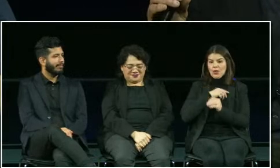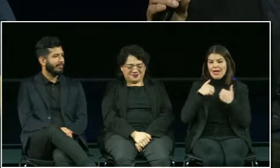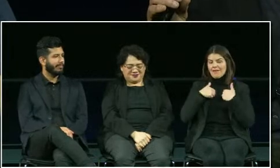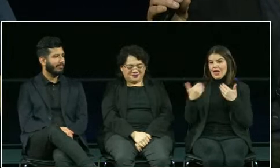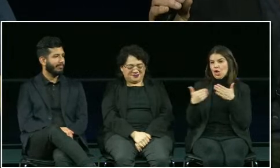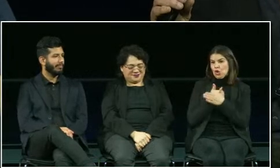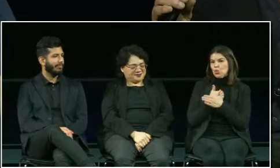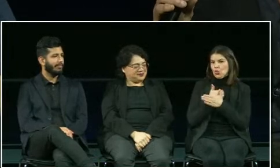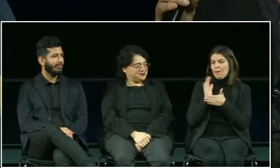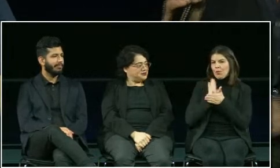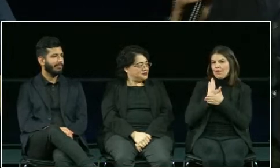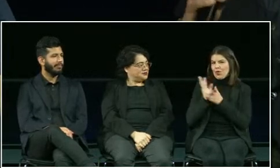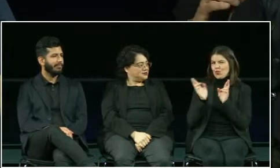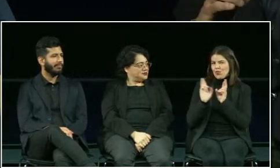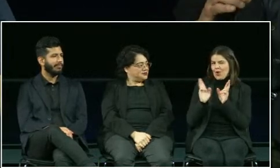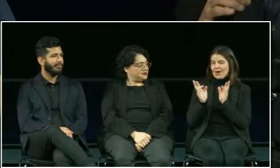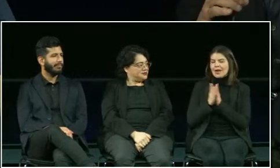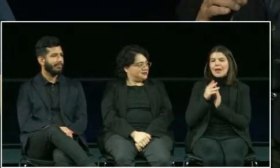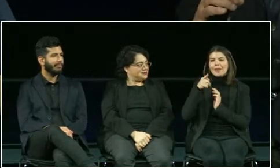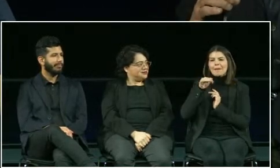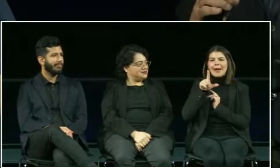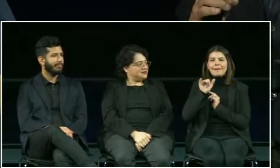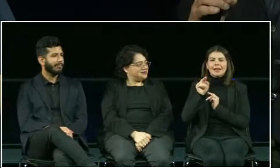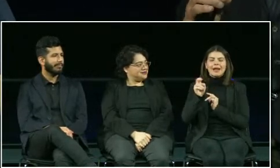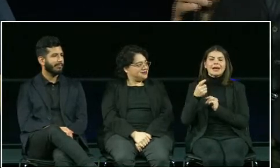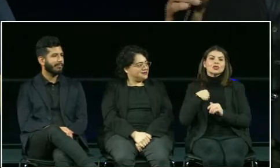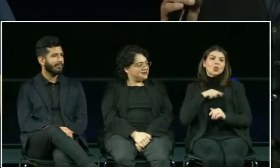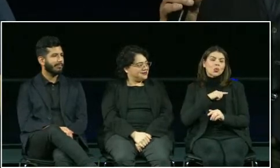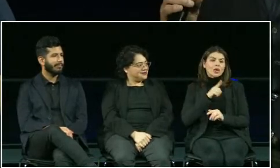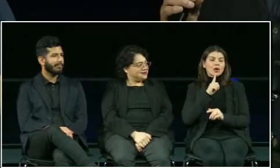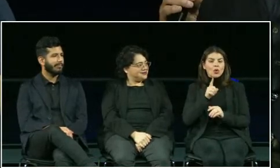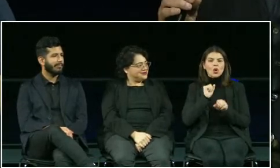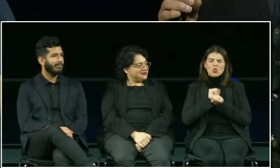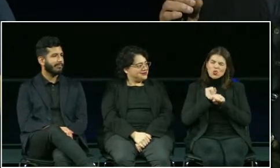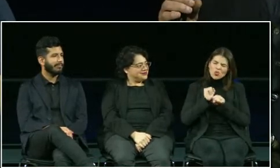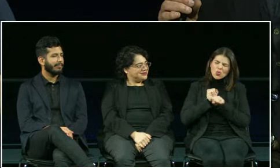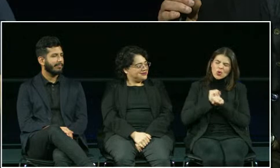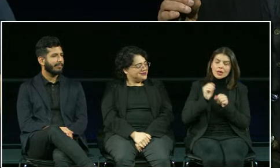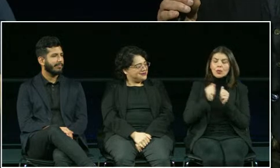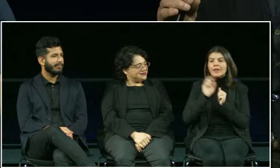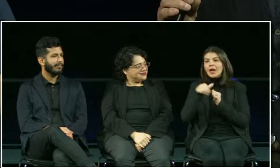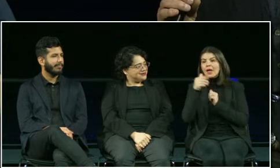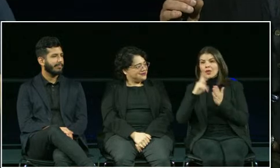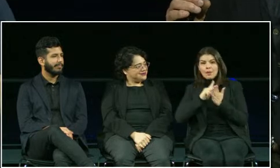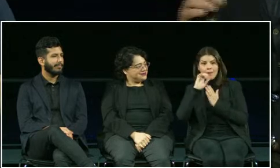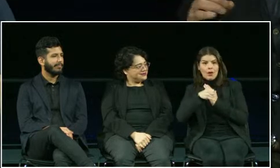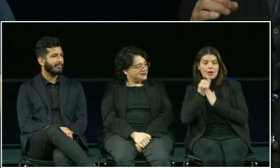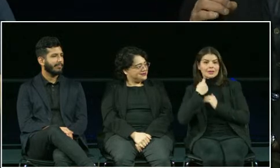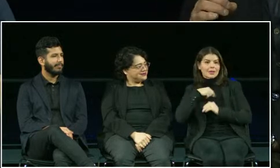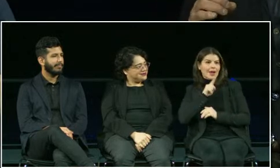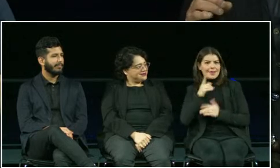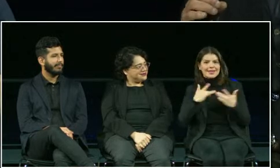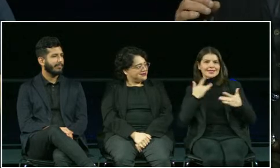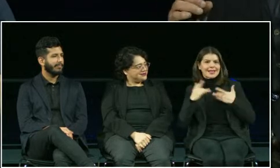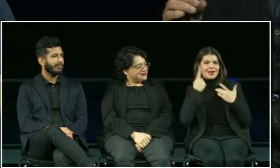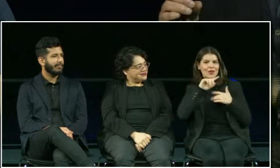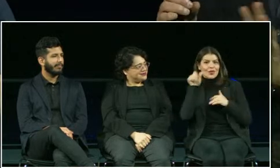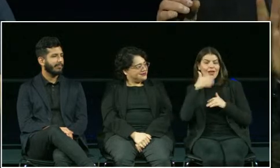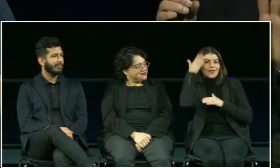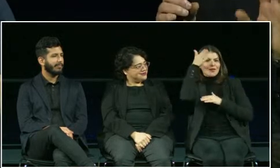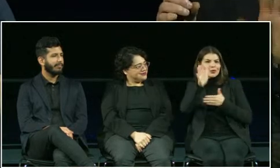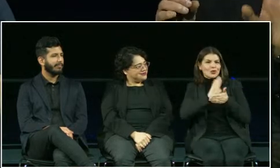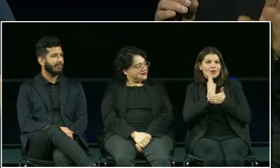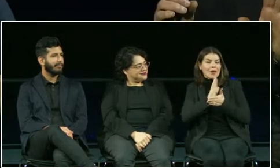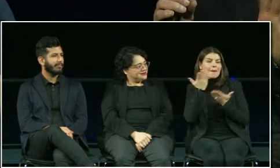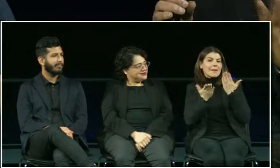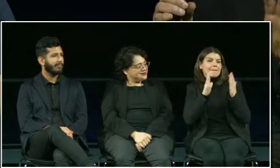in the pipeline. So we're working hard on other projects and looking forward to the next film. Maybe,